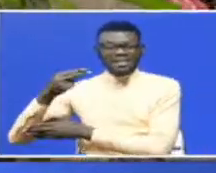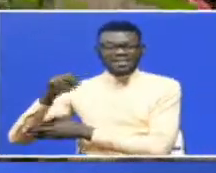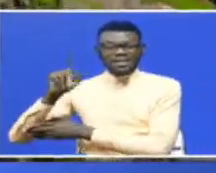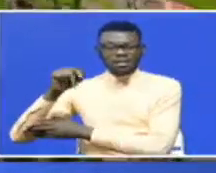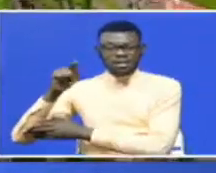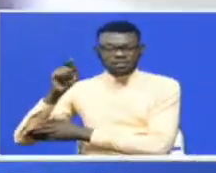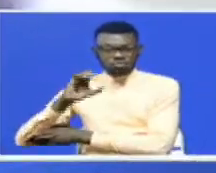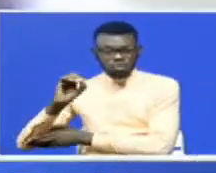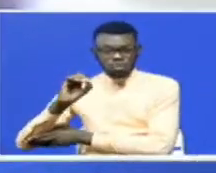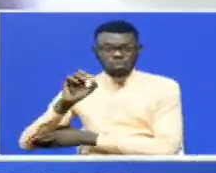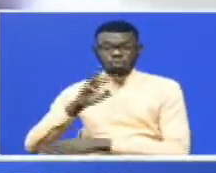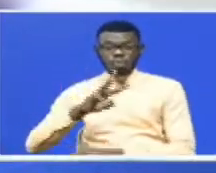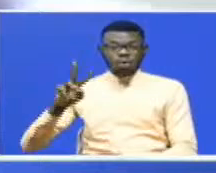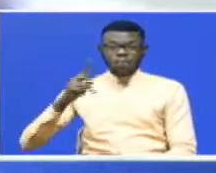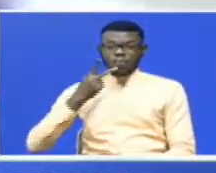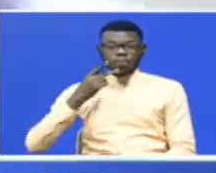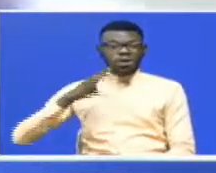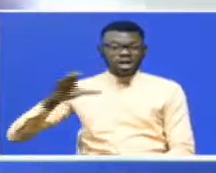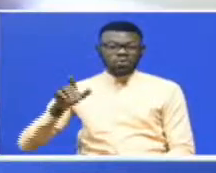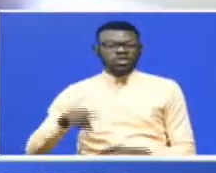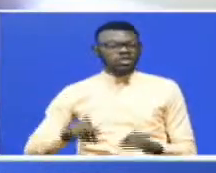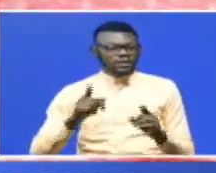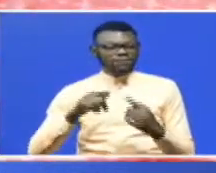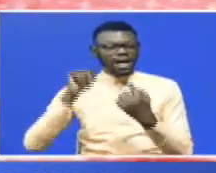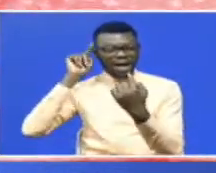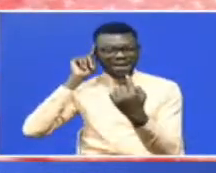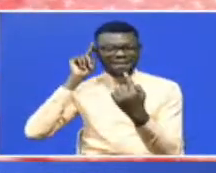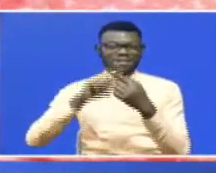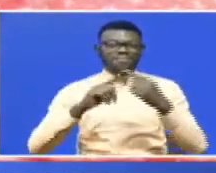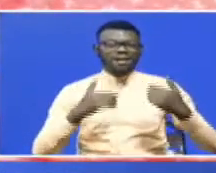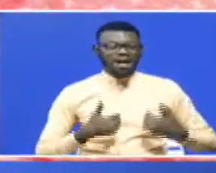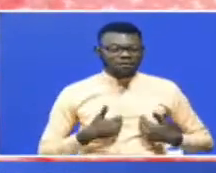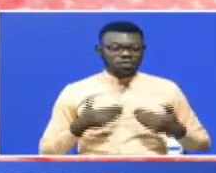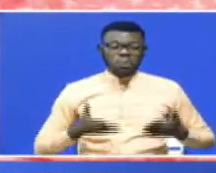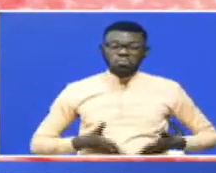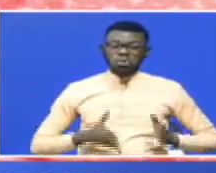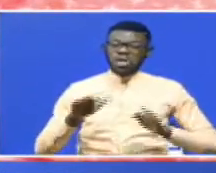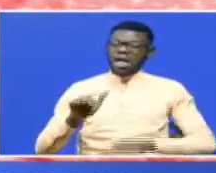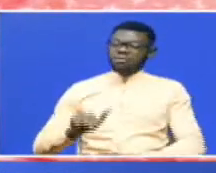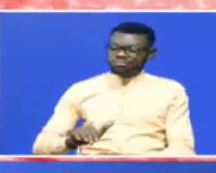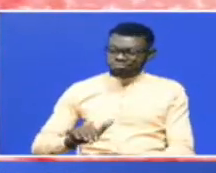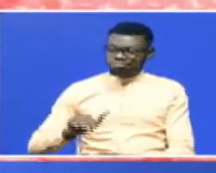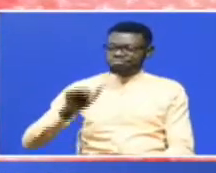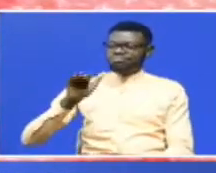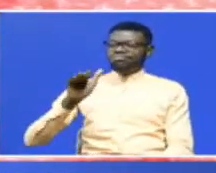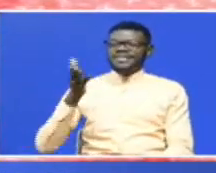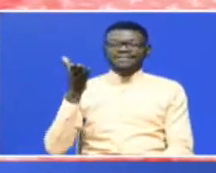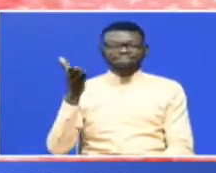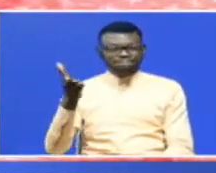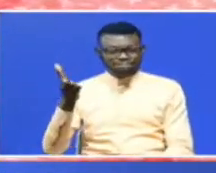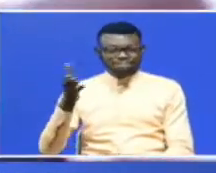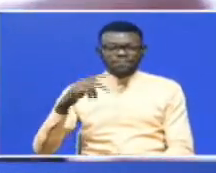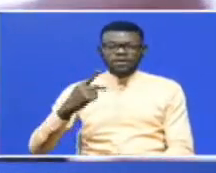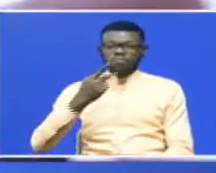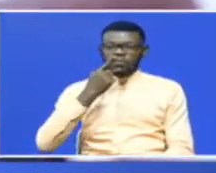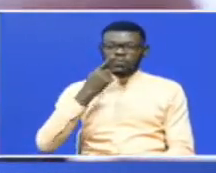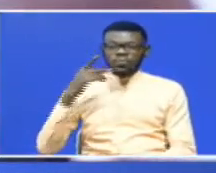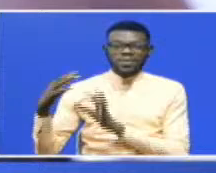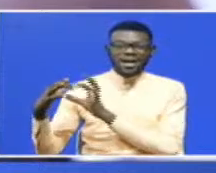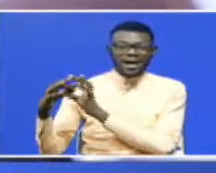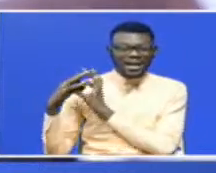West Pokot County is a woman on a mission. Born and raised under the strict conservative Pokot culture,